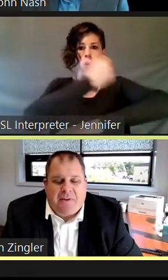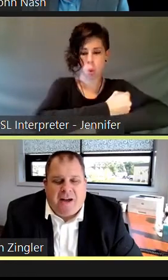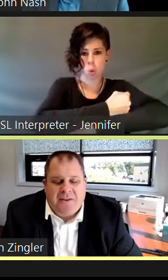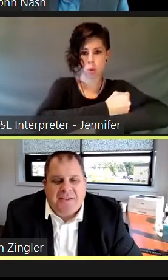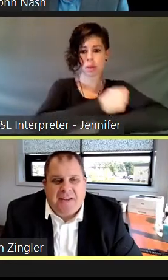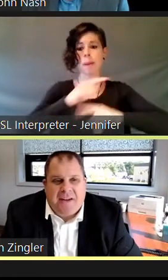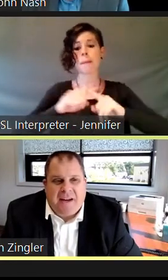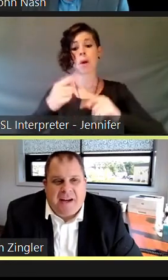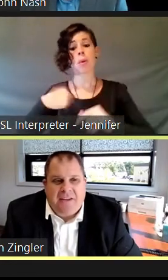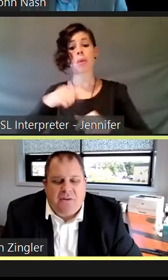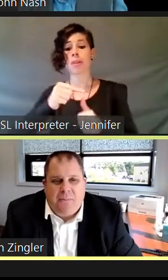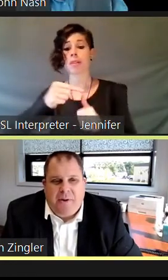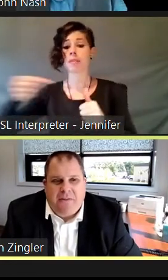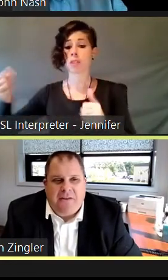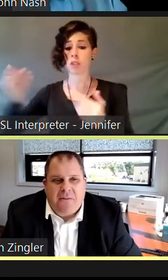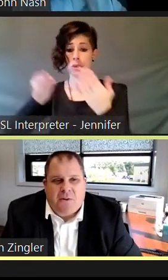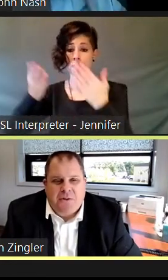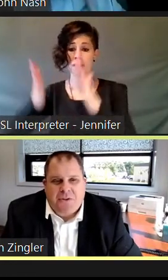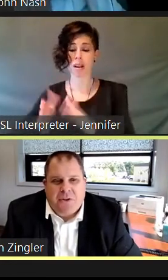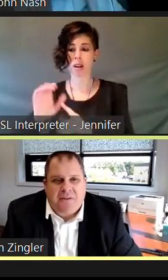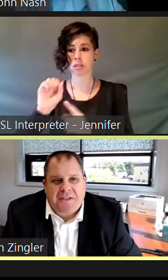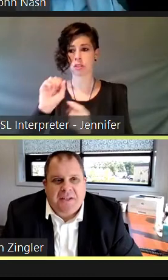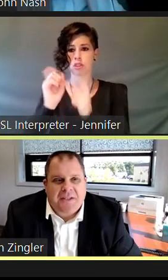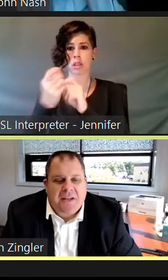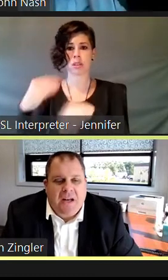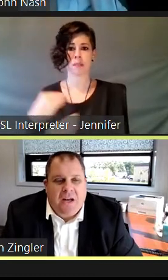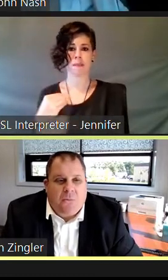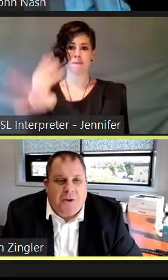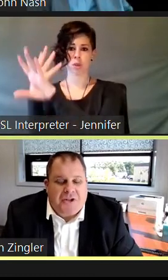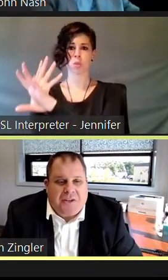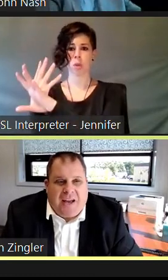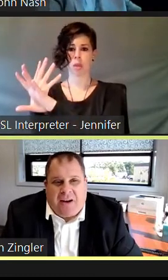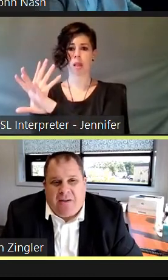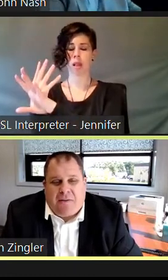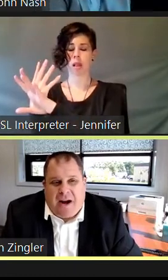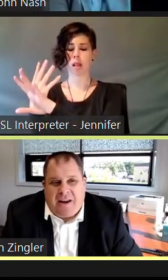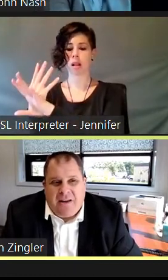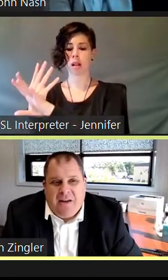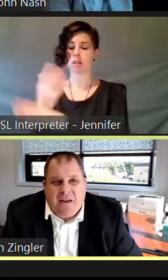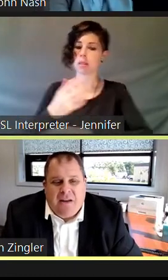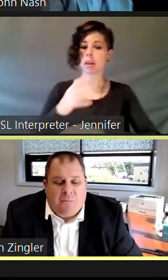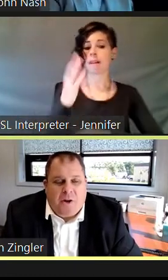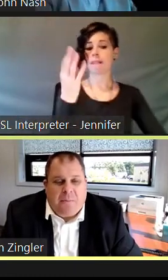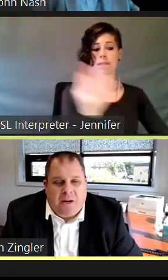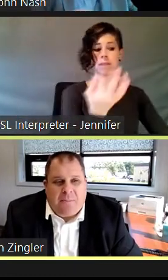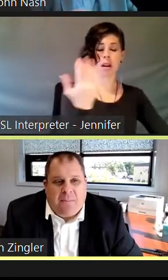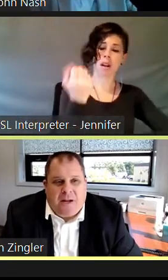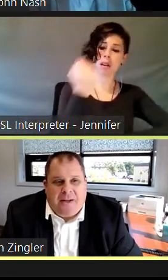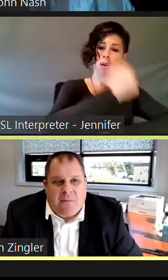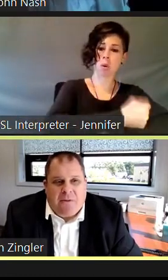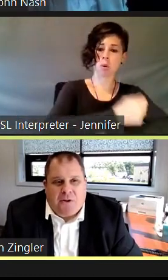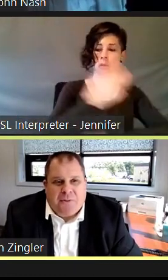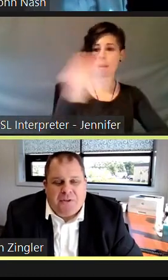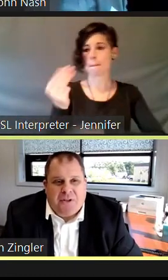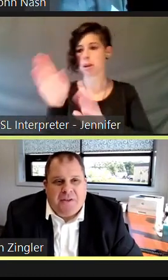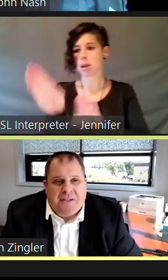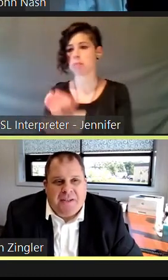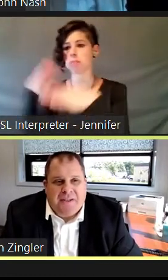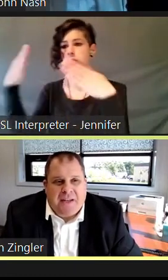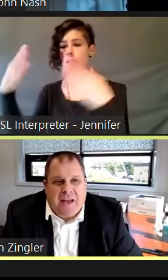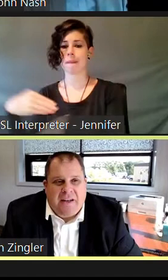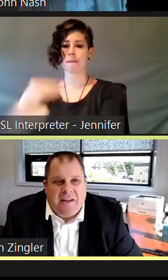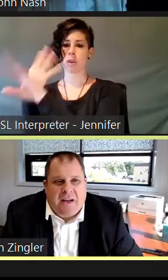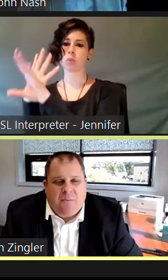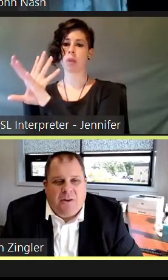first provider in the state of Connecticut, to pivot to virtual services. We shut down on Friday. We opened up on Monday with virtual